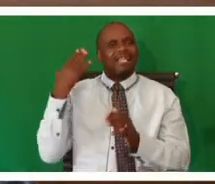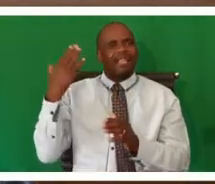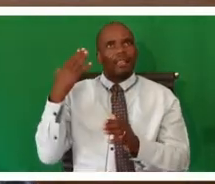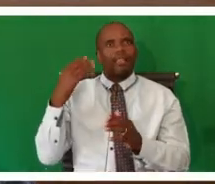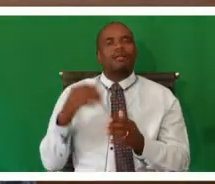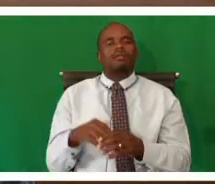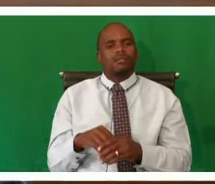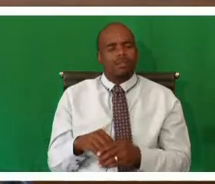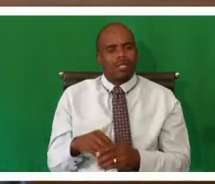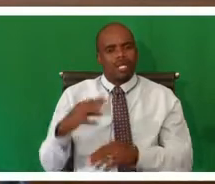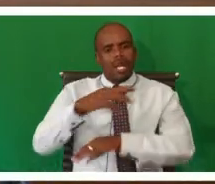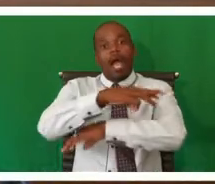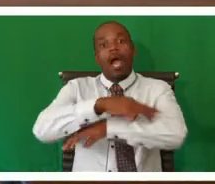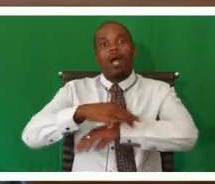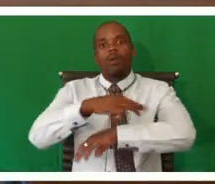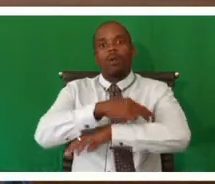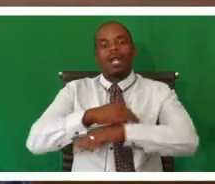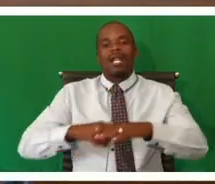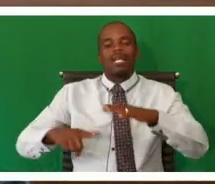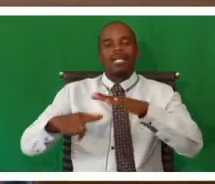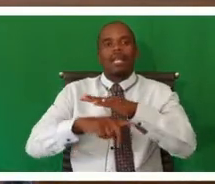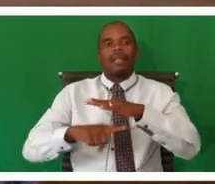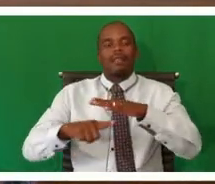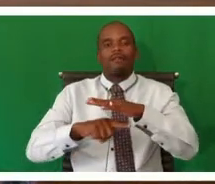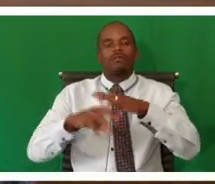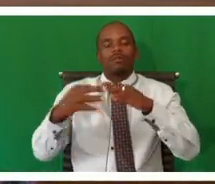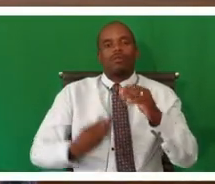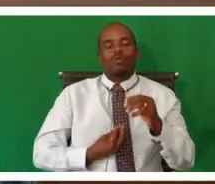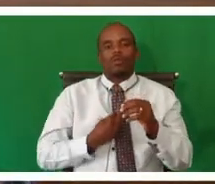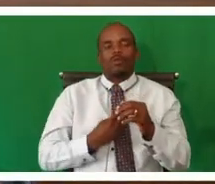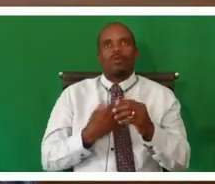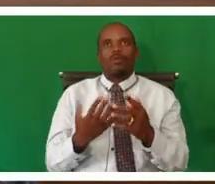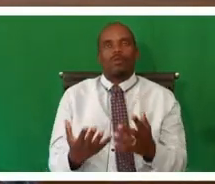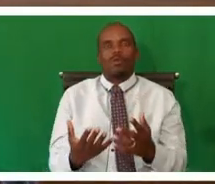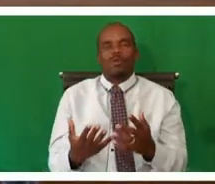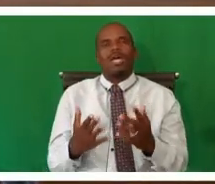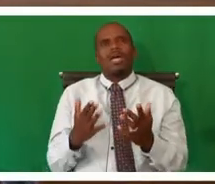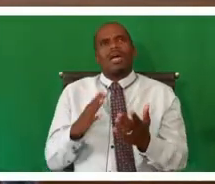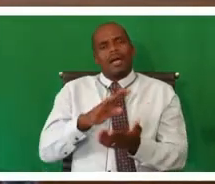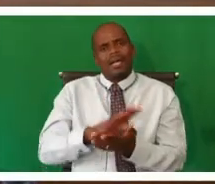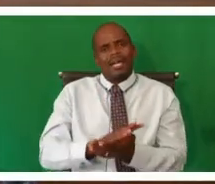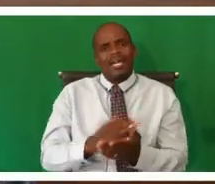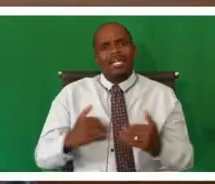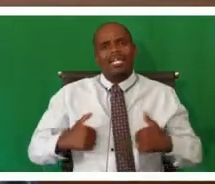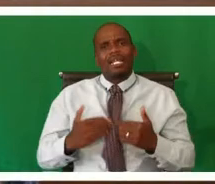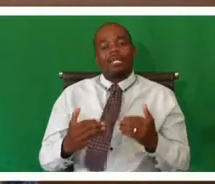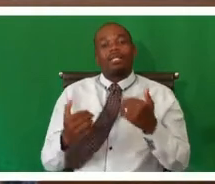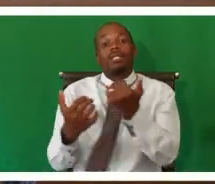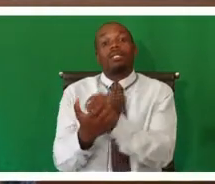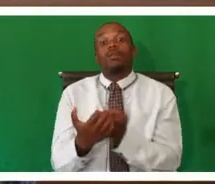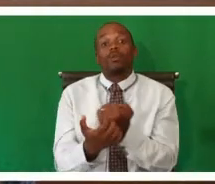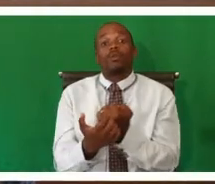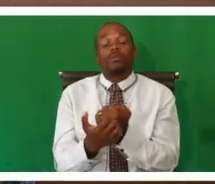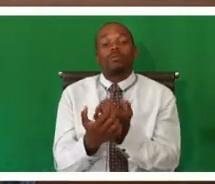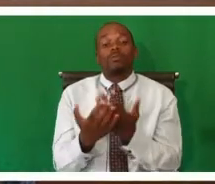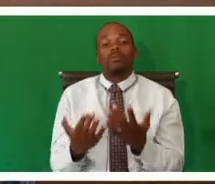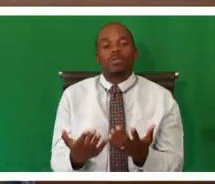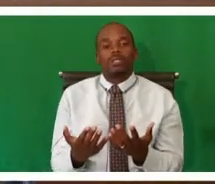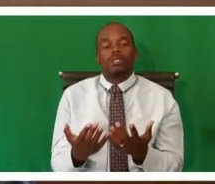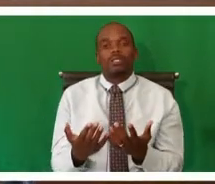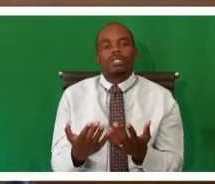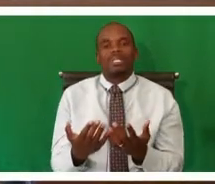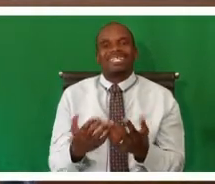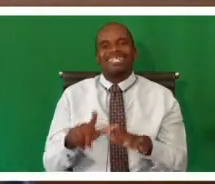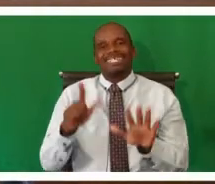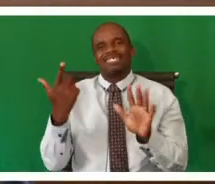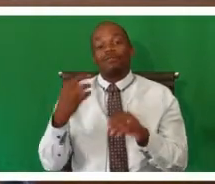agriculture as a level for youth employment and creation of economic opportunities, 7 youth